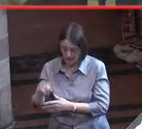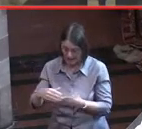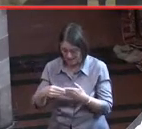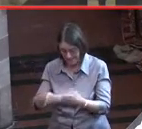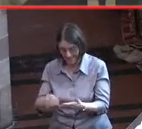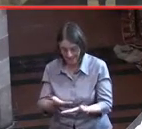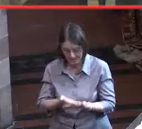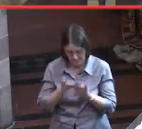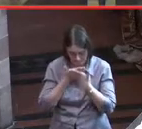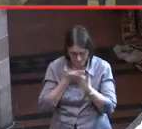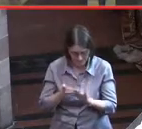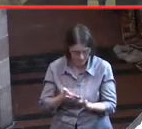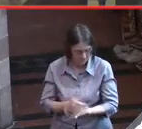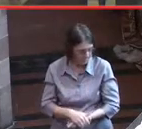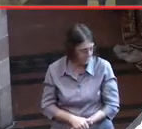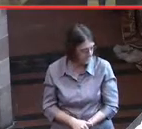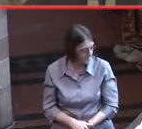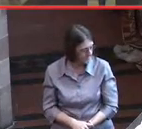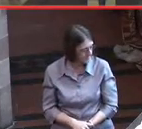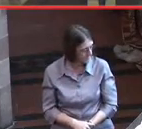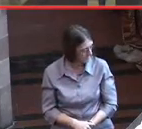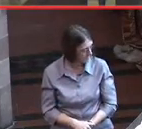celebrate the sacraments.